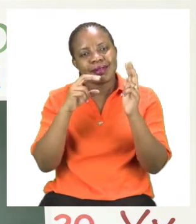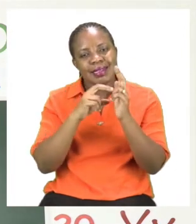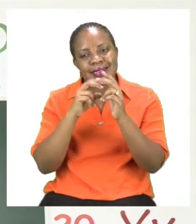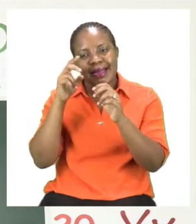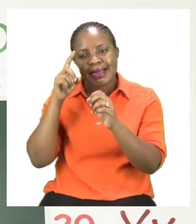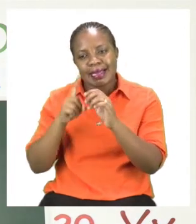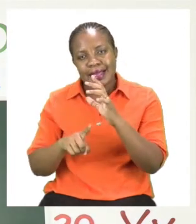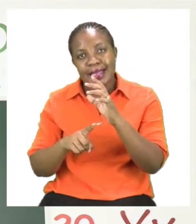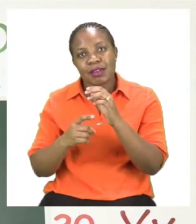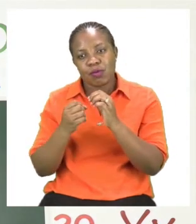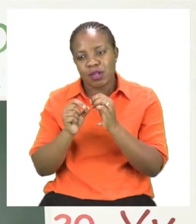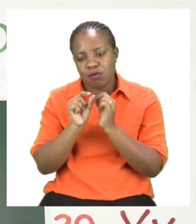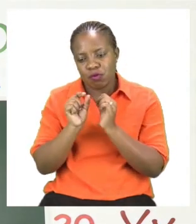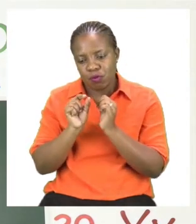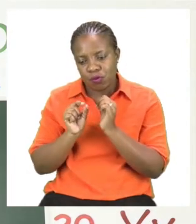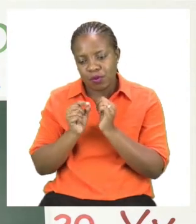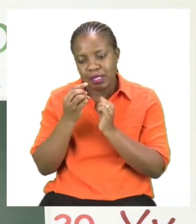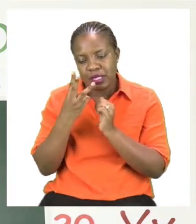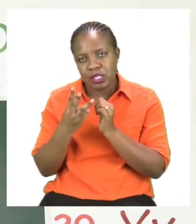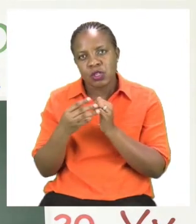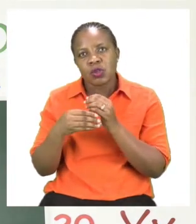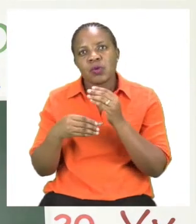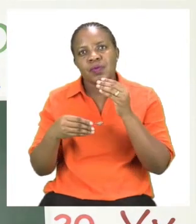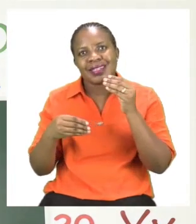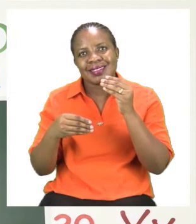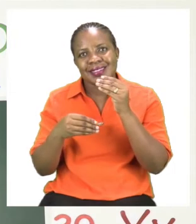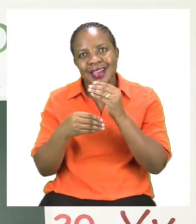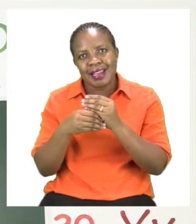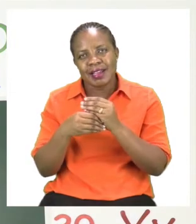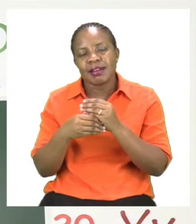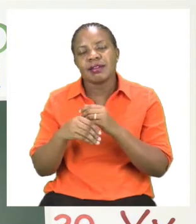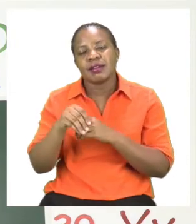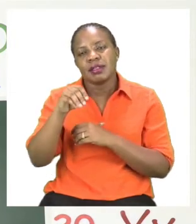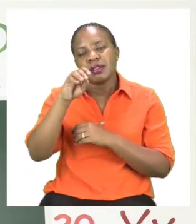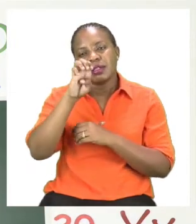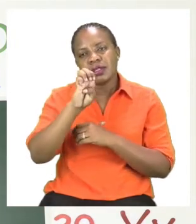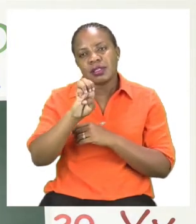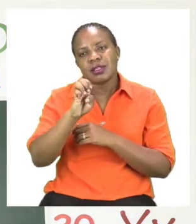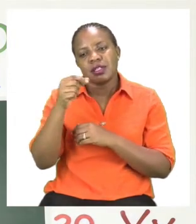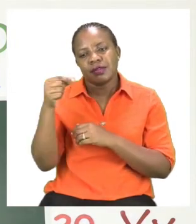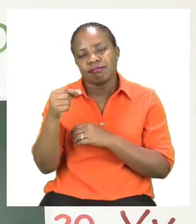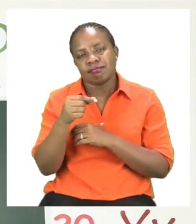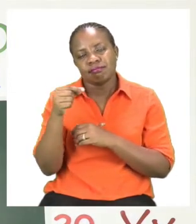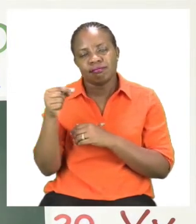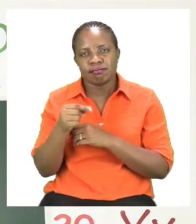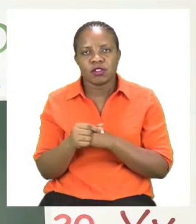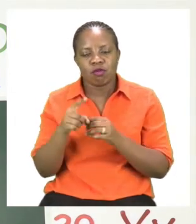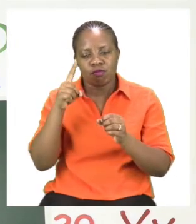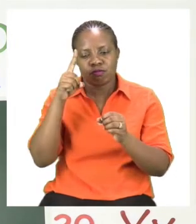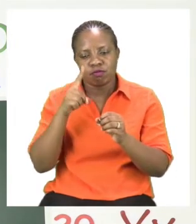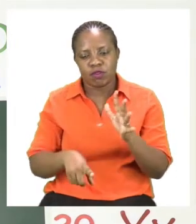and one G in one box. And another G in another